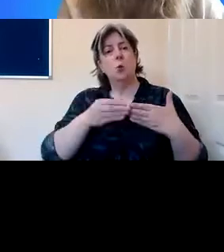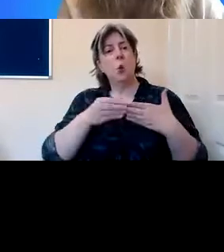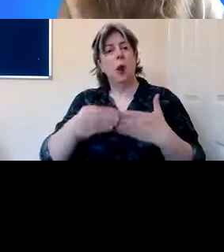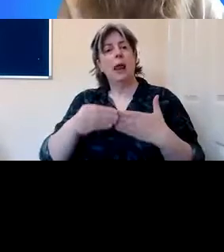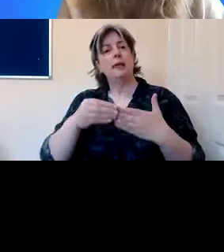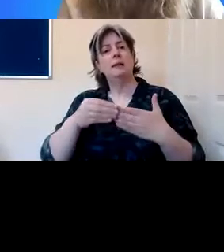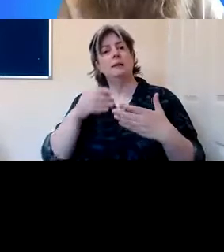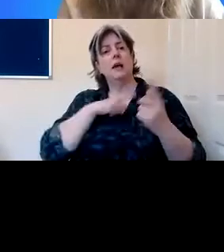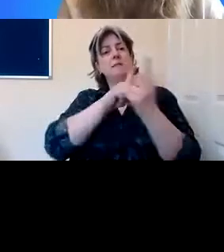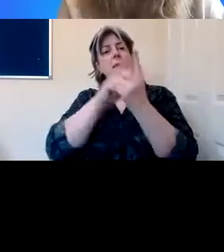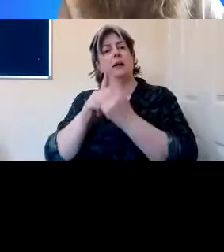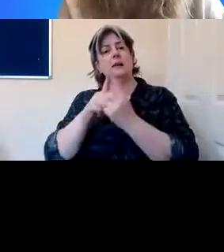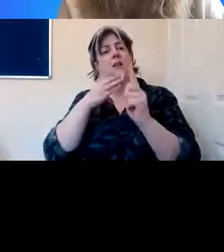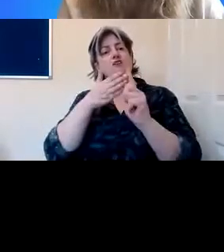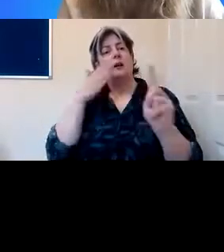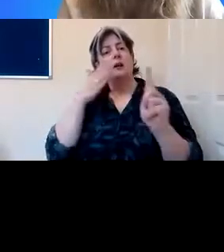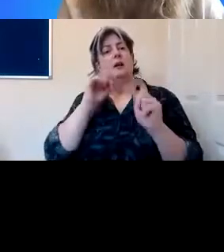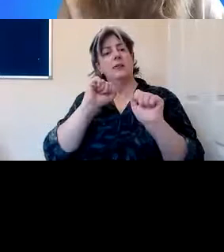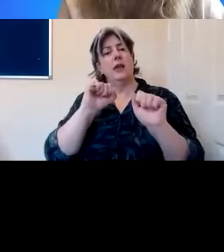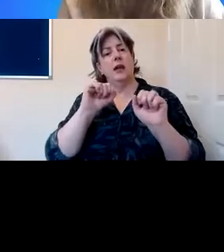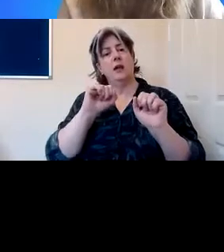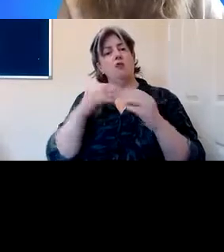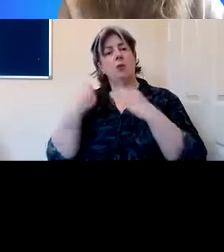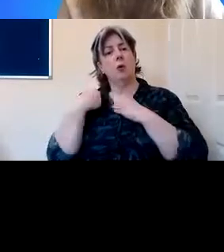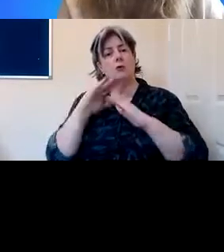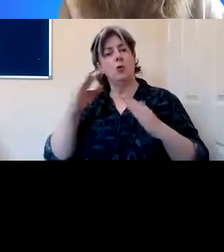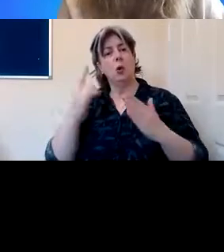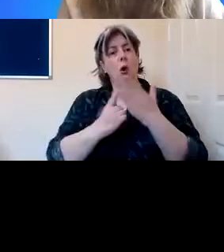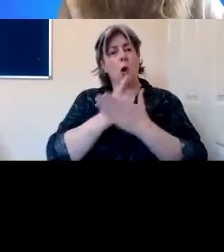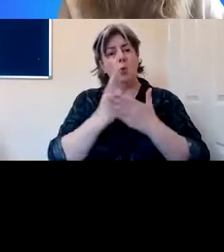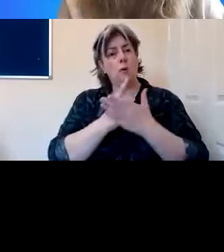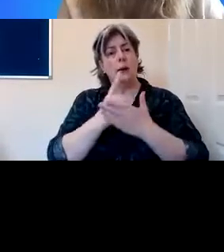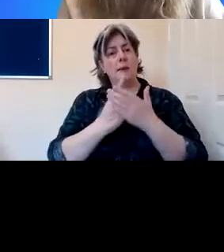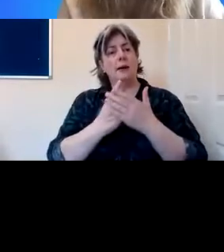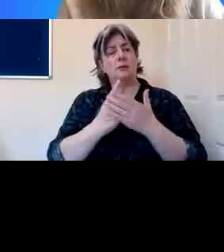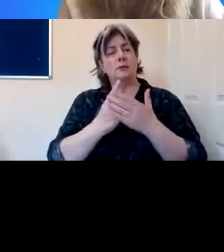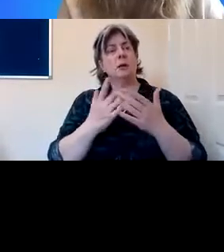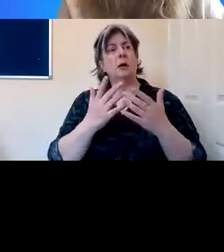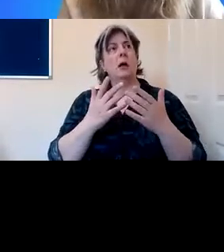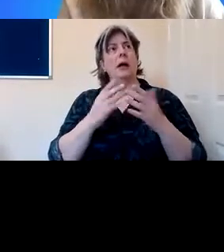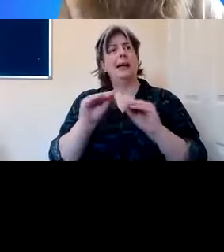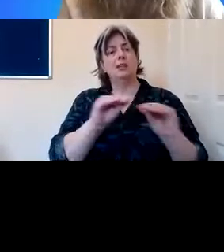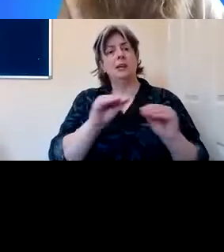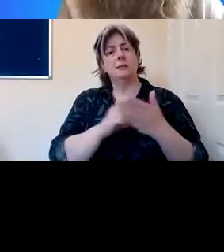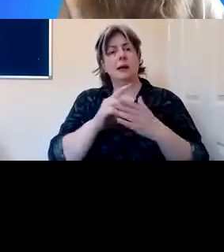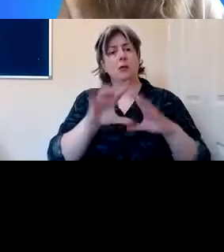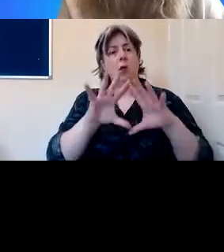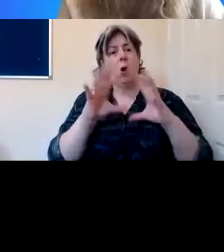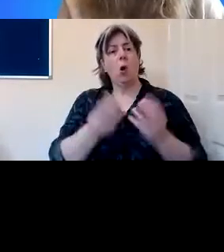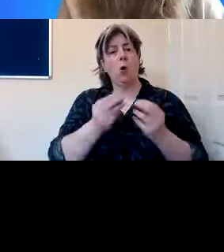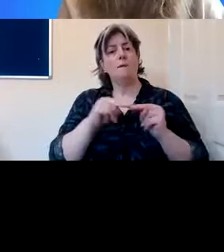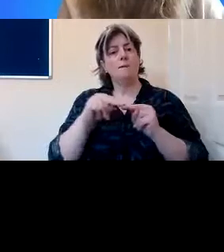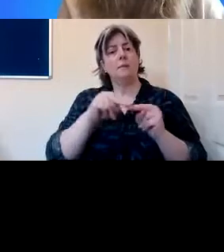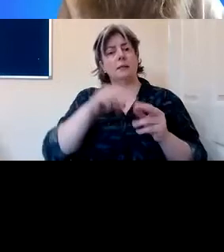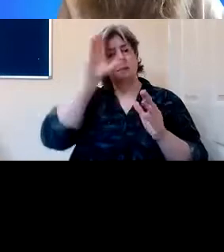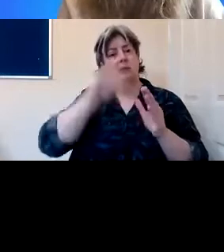not just about narrow education. It is about the whole family experience. It is about a holistic